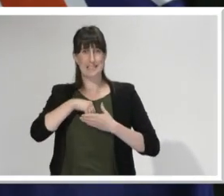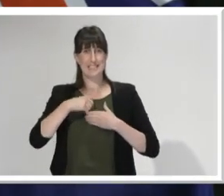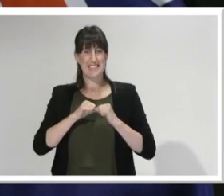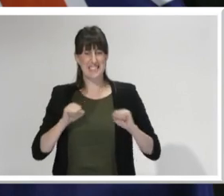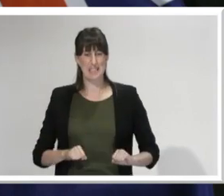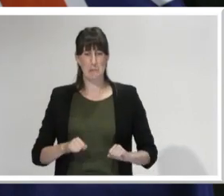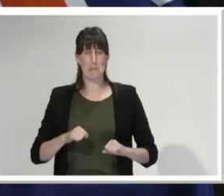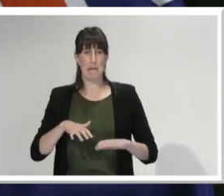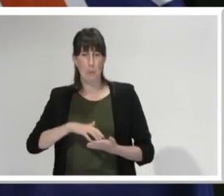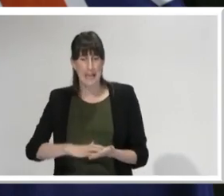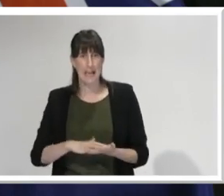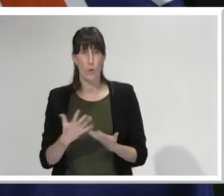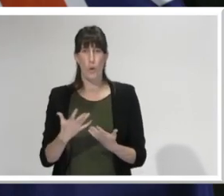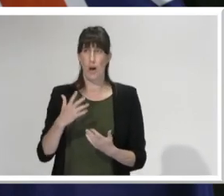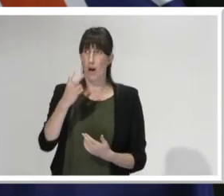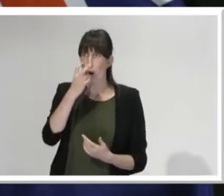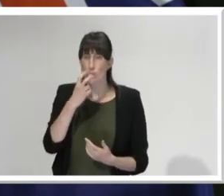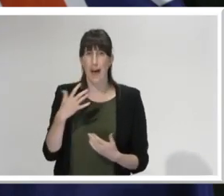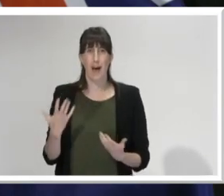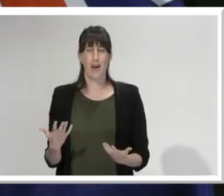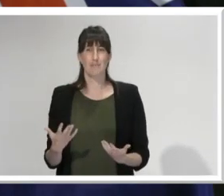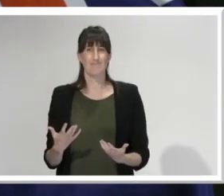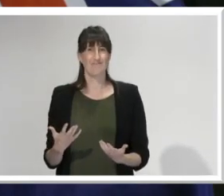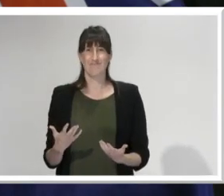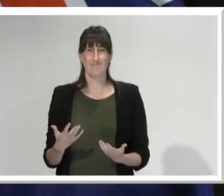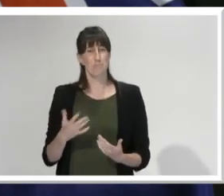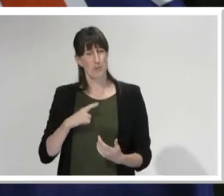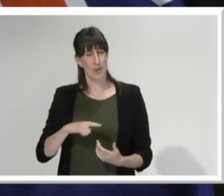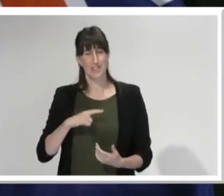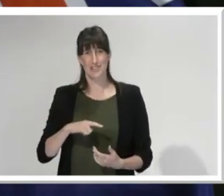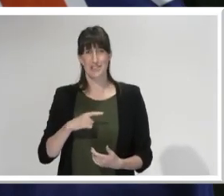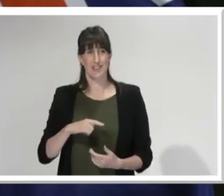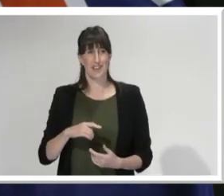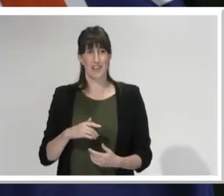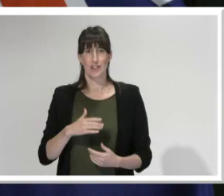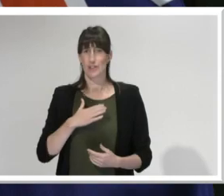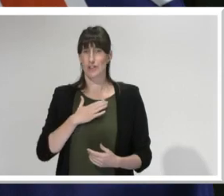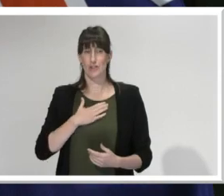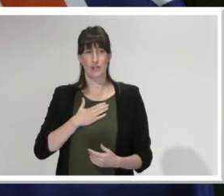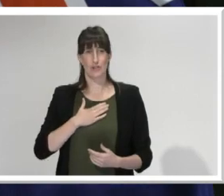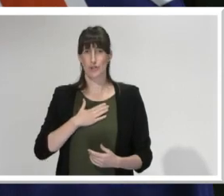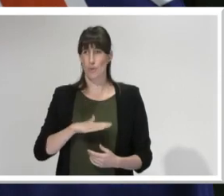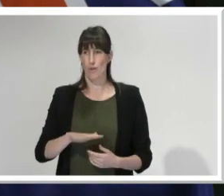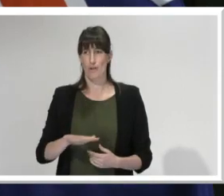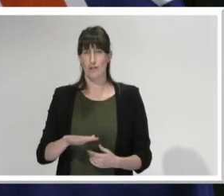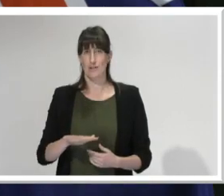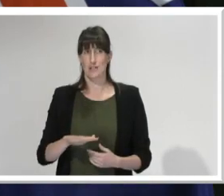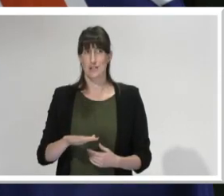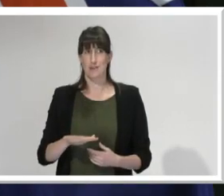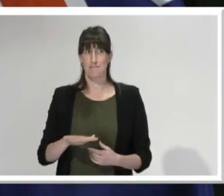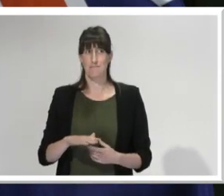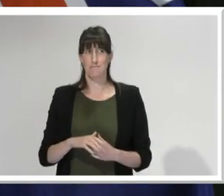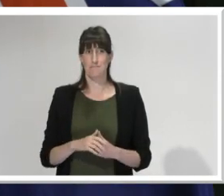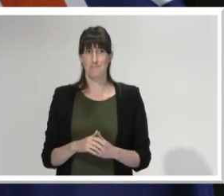don't want to see a situation where over a very long period of time, at, for instance, alert level 2 potentially, that we still see